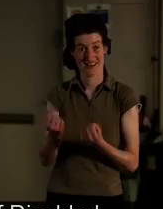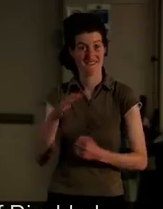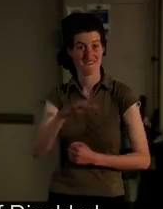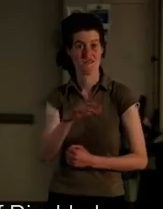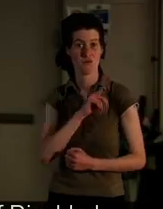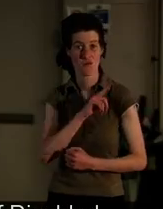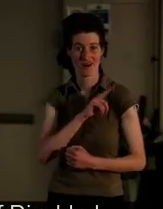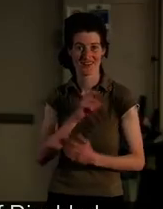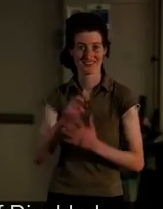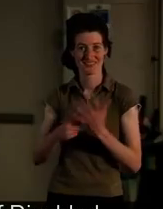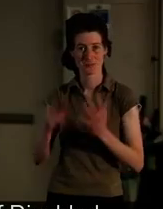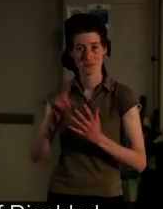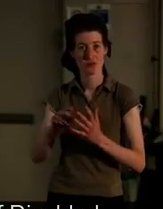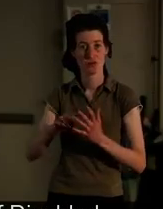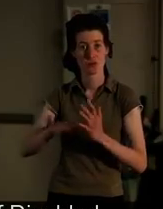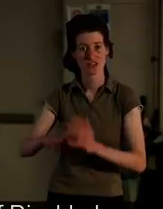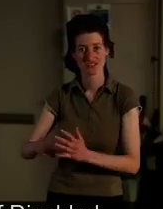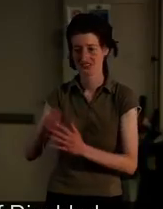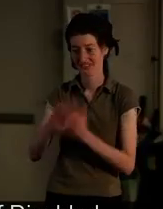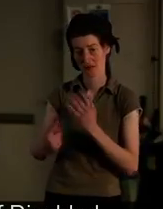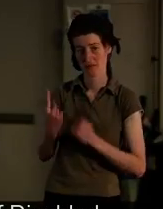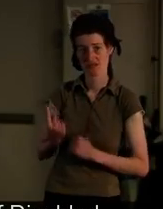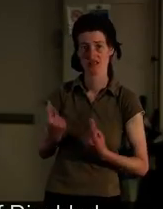with individualisation, personalisation,